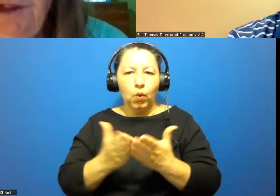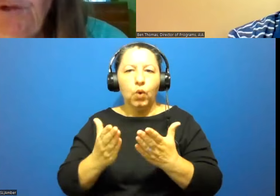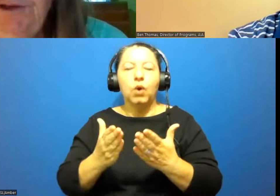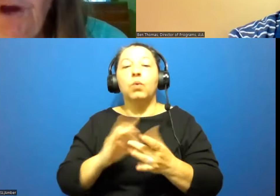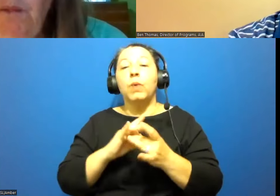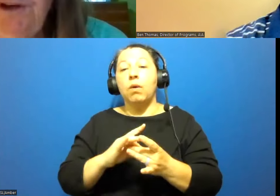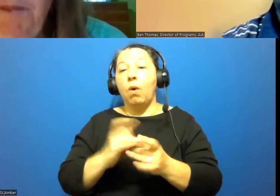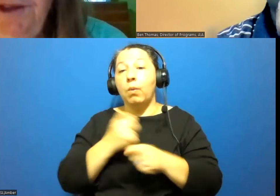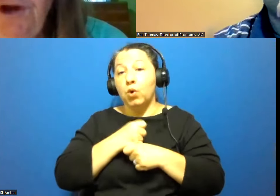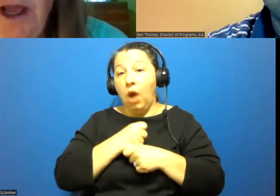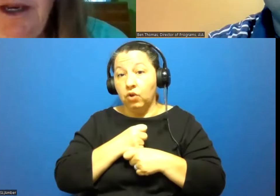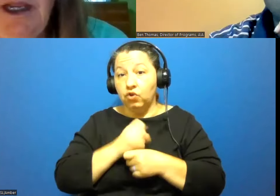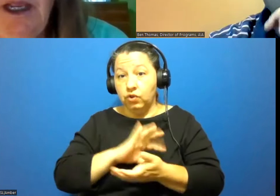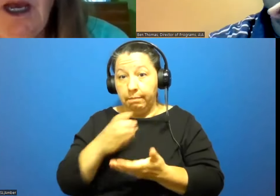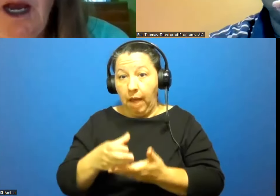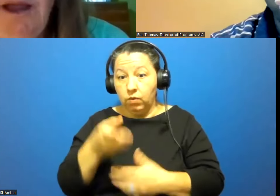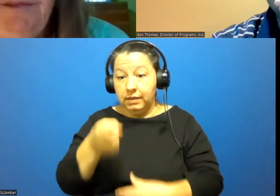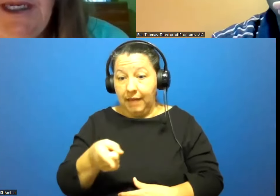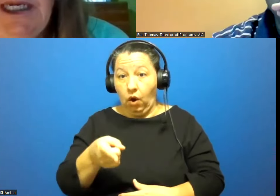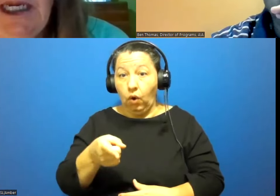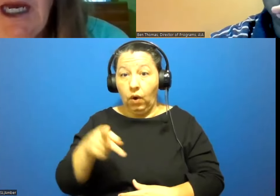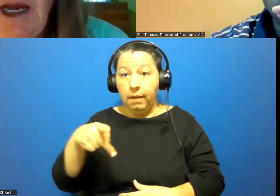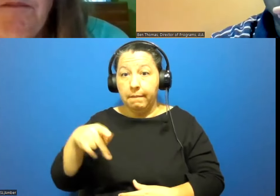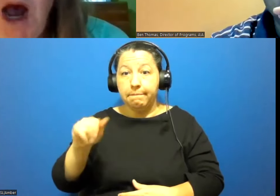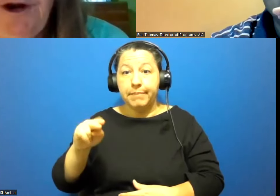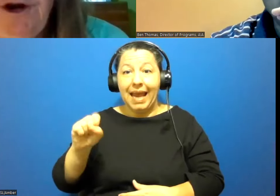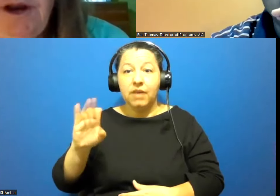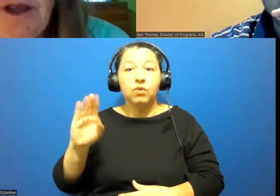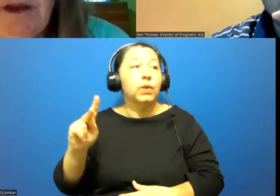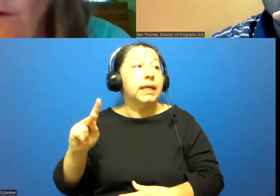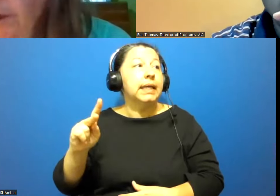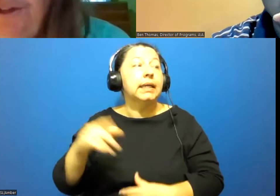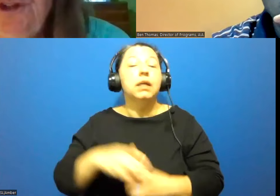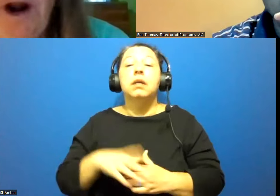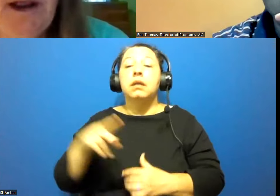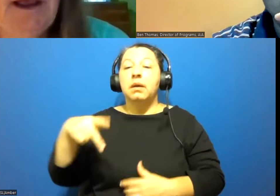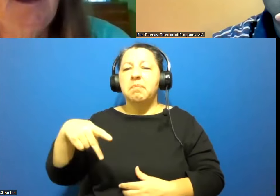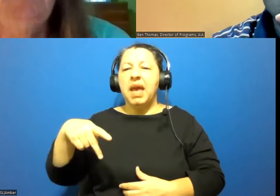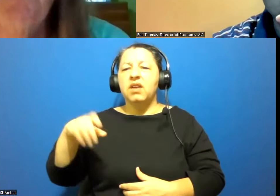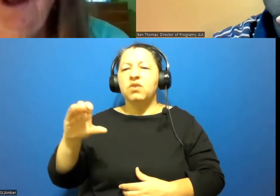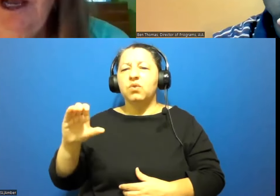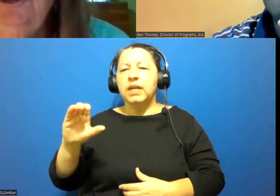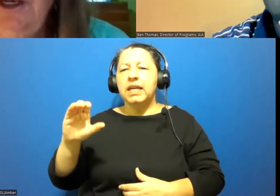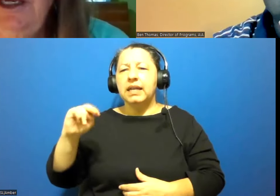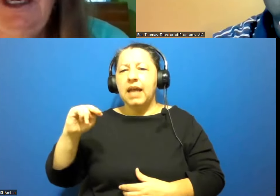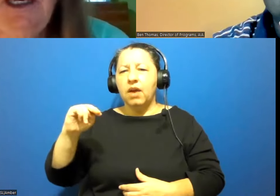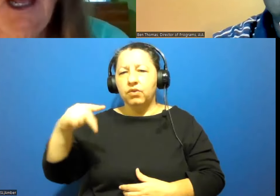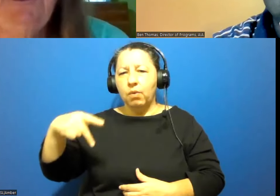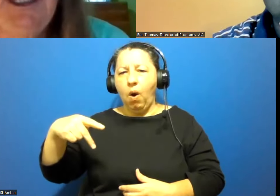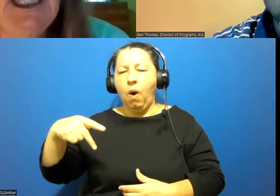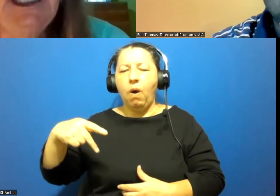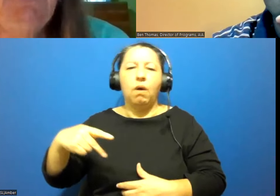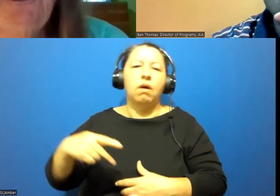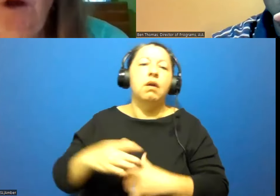the Paynes Creek Saltworks based on the modern or historic production